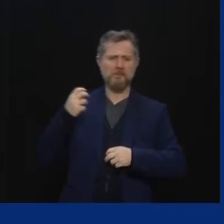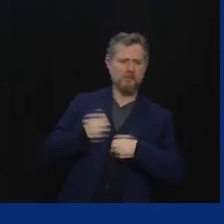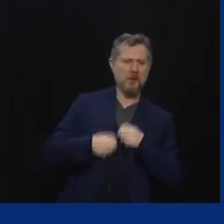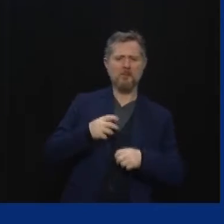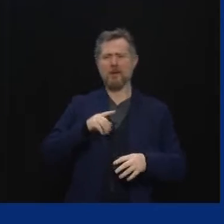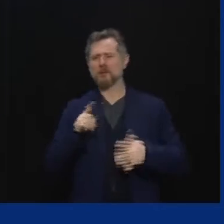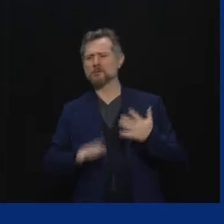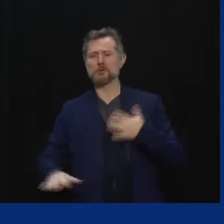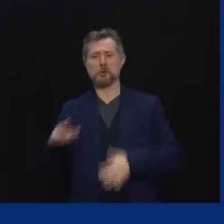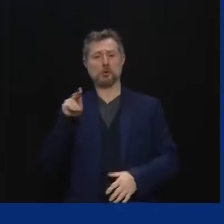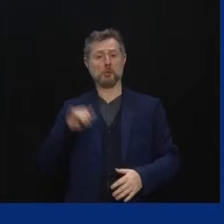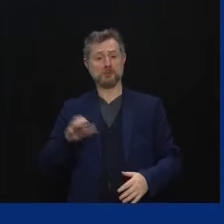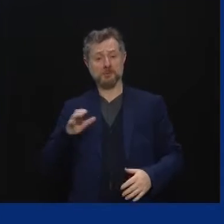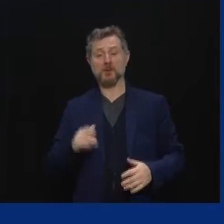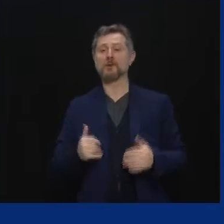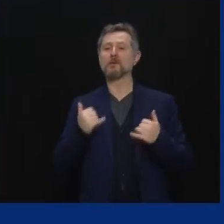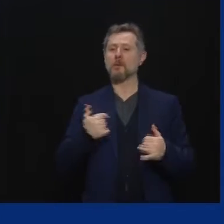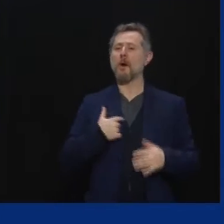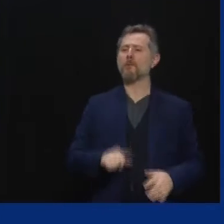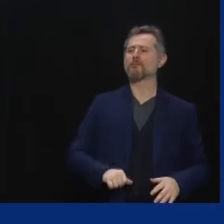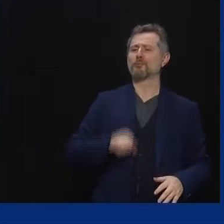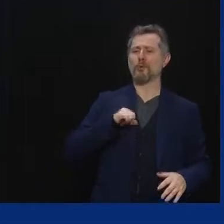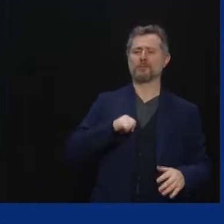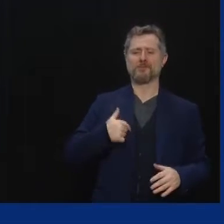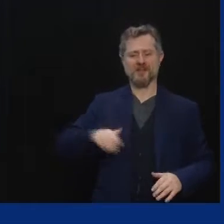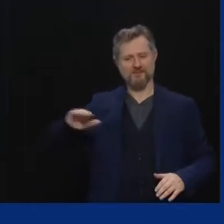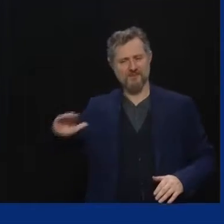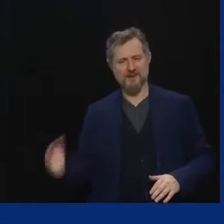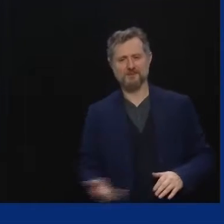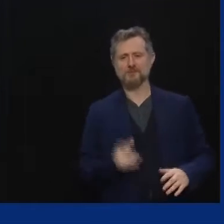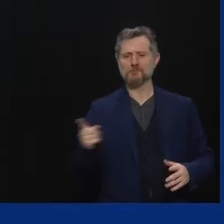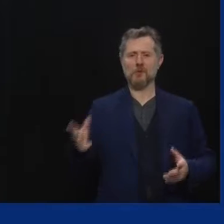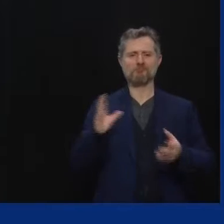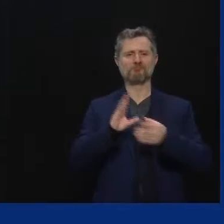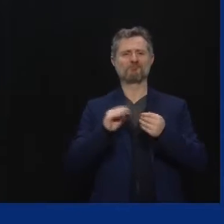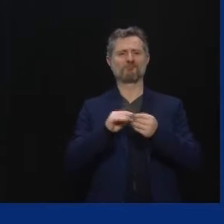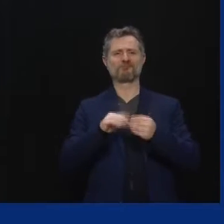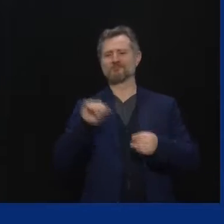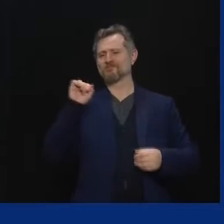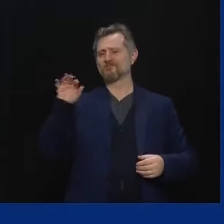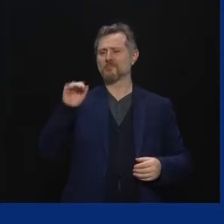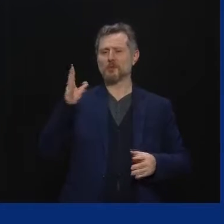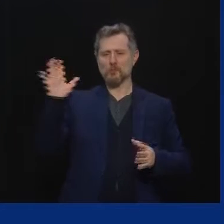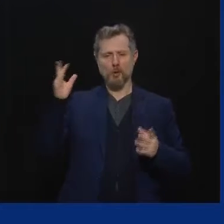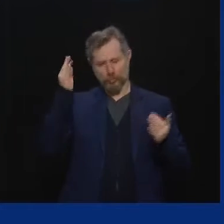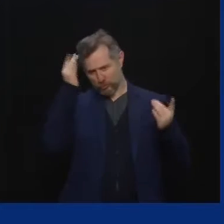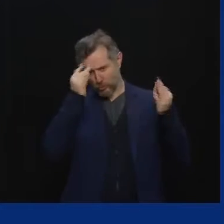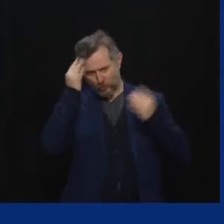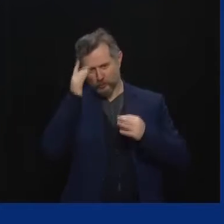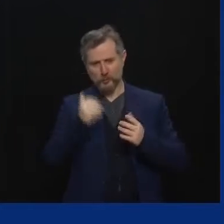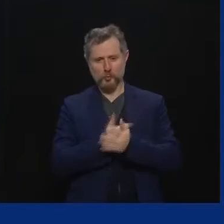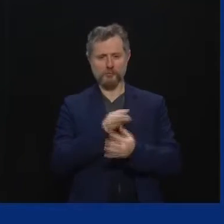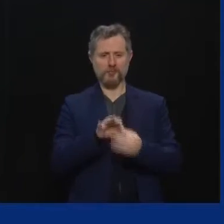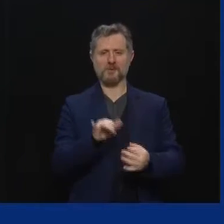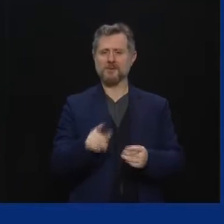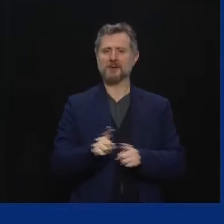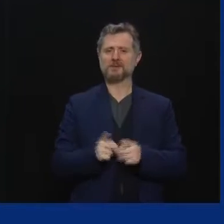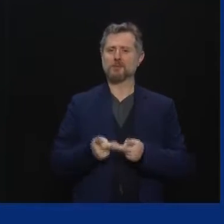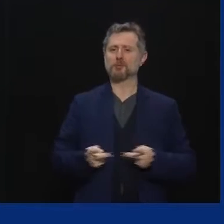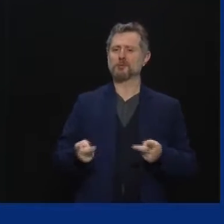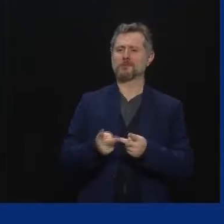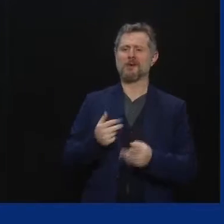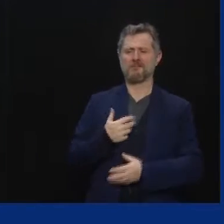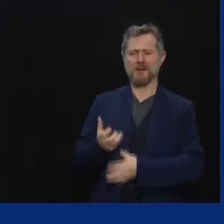this moment to address her reflections on her new position. I have utmost confidence in her, and we will work